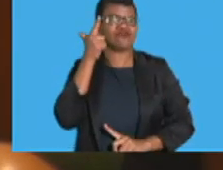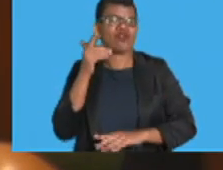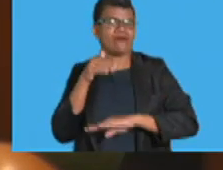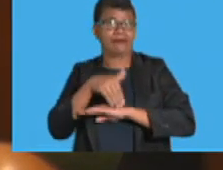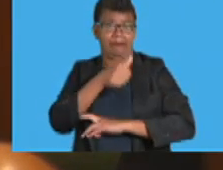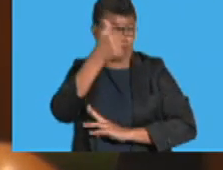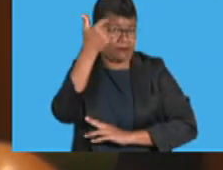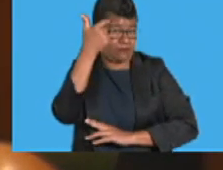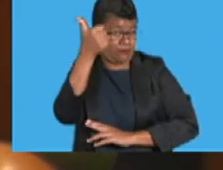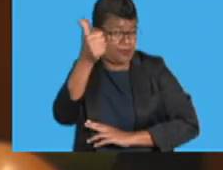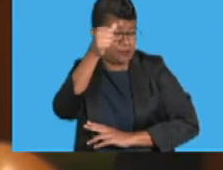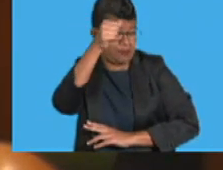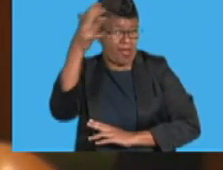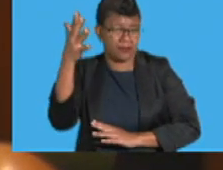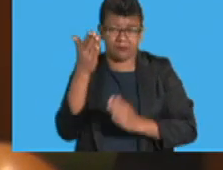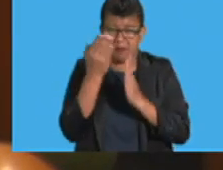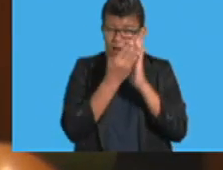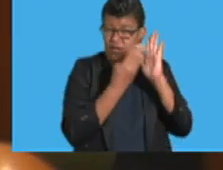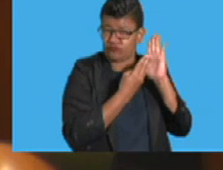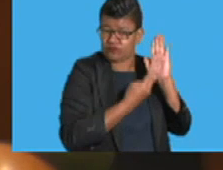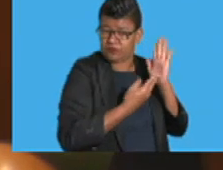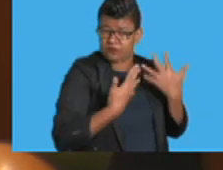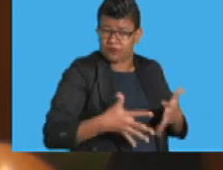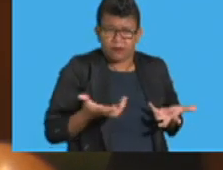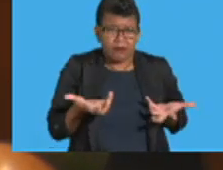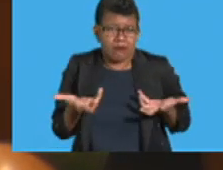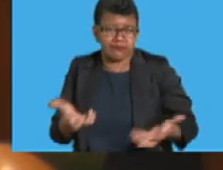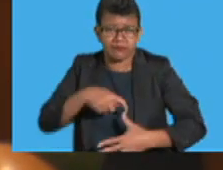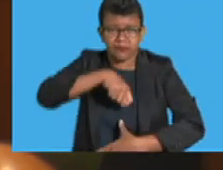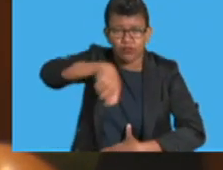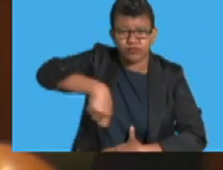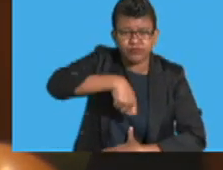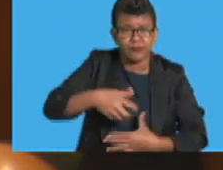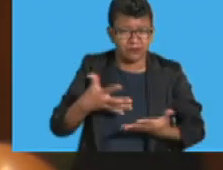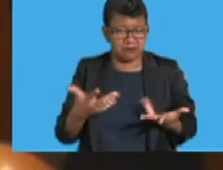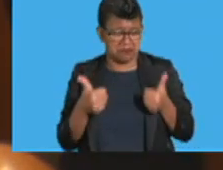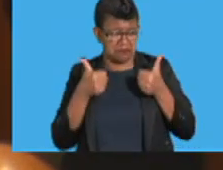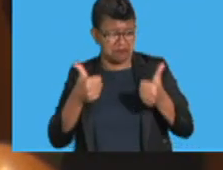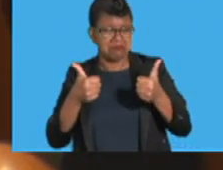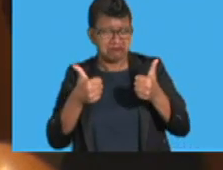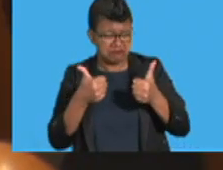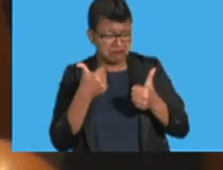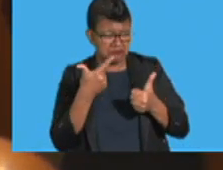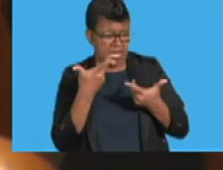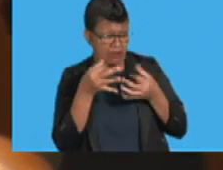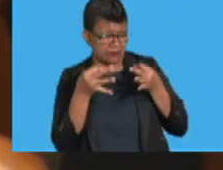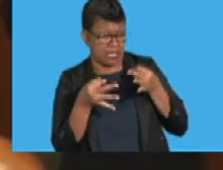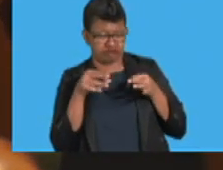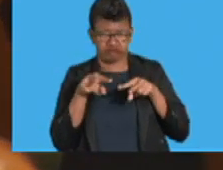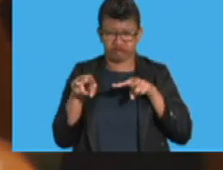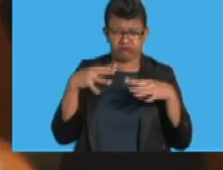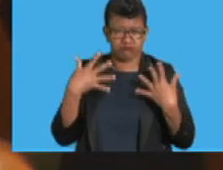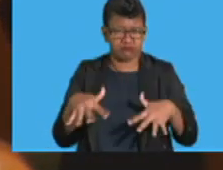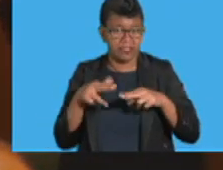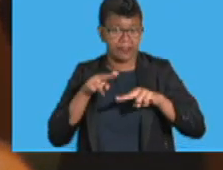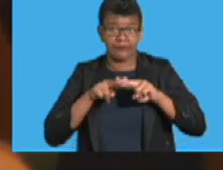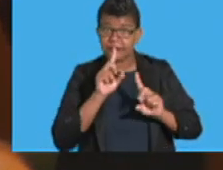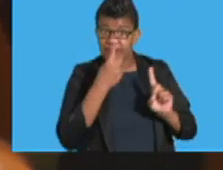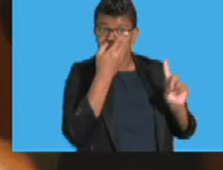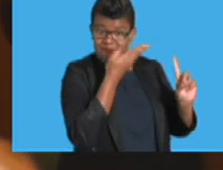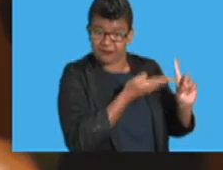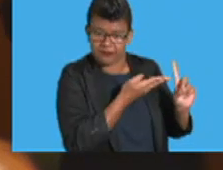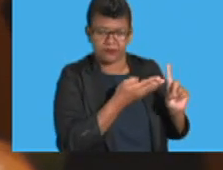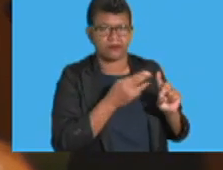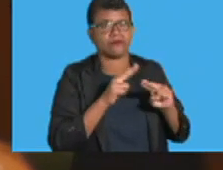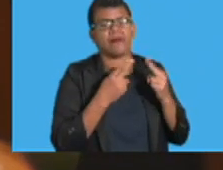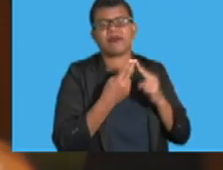great chefs. They are the best judges for everything to be 100% in a family. Our Fiji First family is the best. We look beyond gender. We